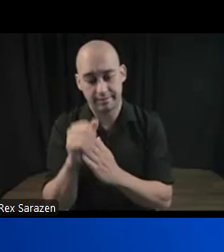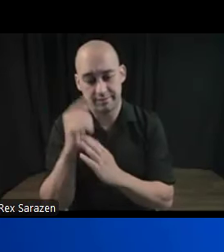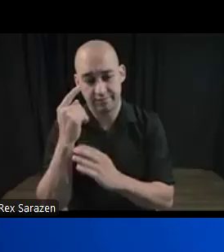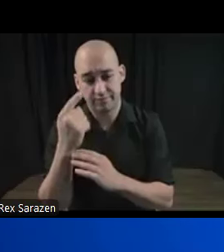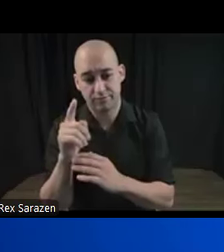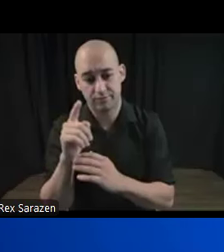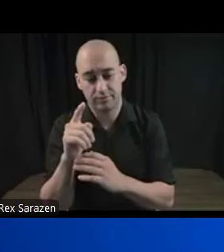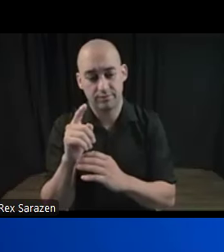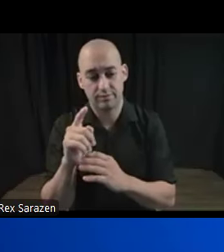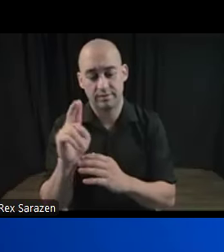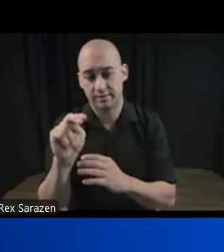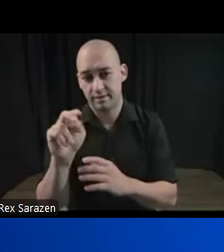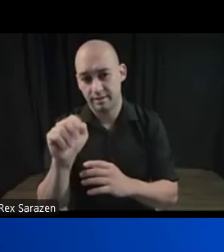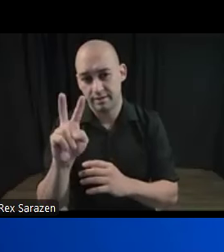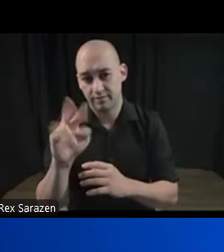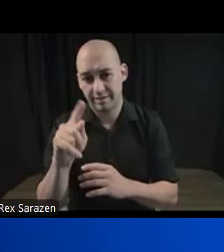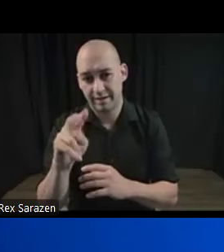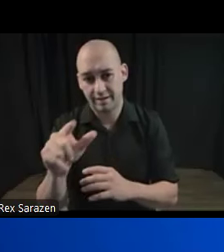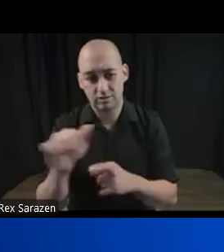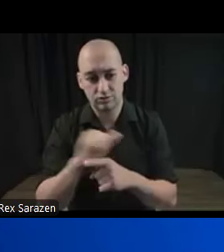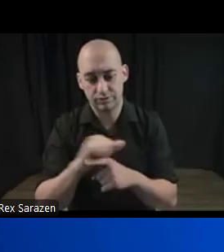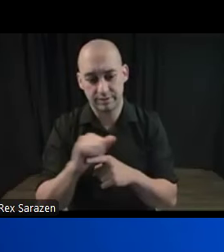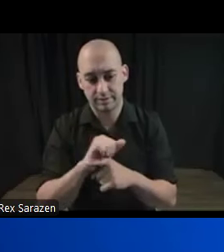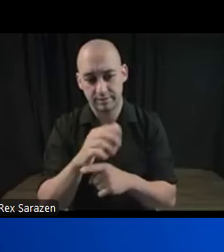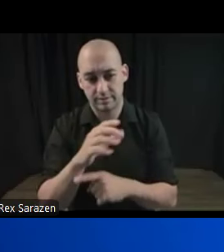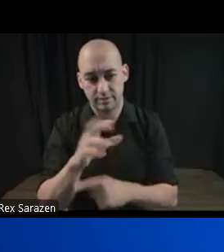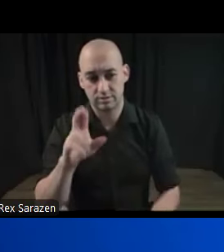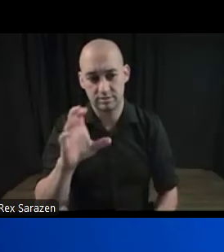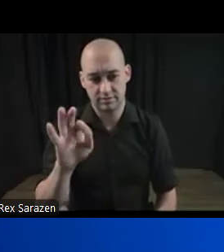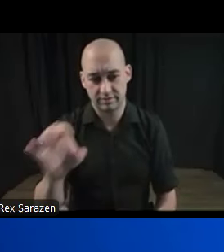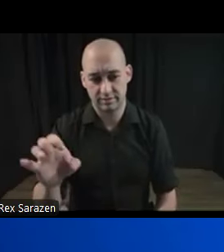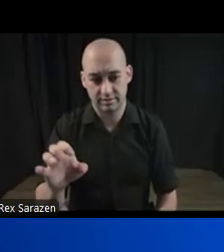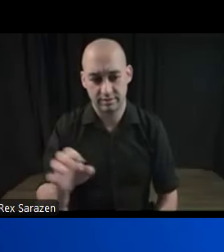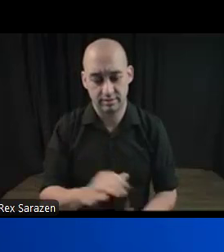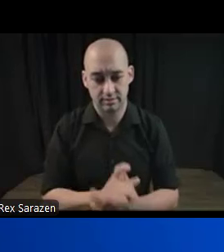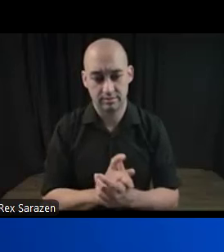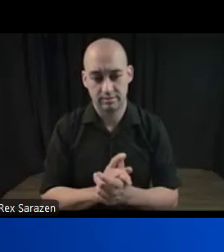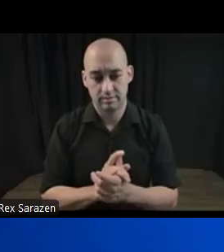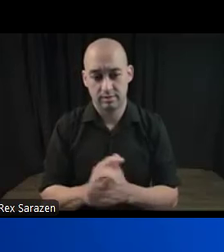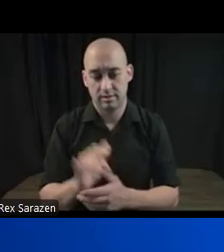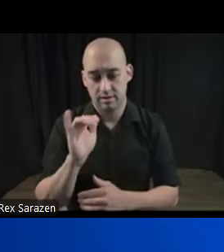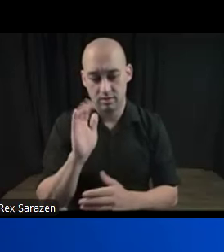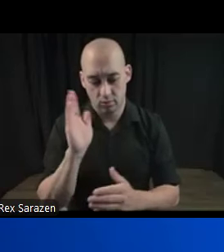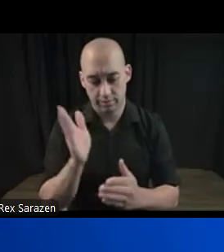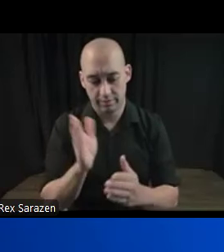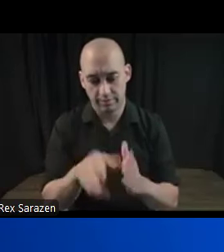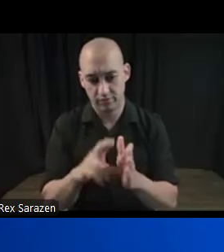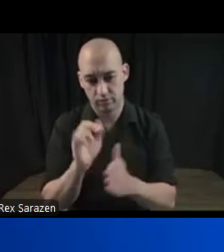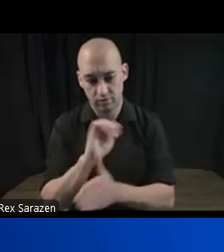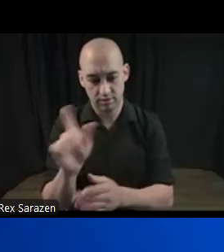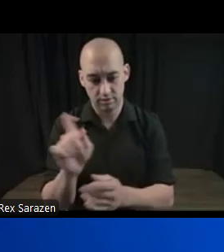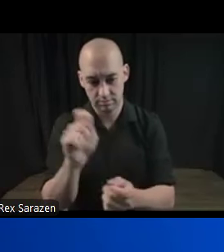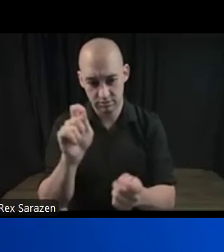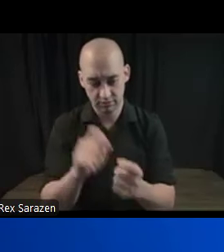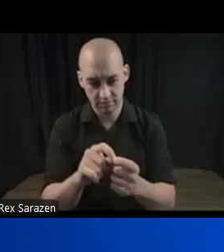a guide to navigating training in RCFEs. And that will go through all the specifics that you're looking for. So I can't put it off the